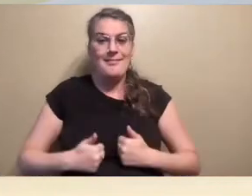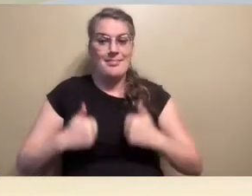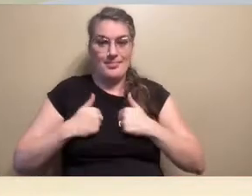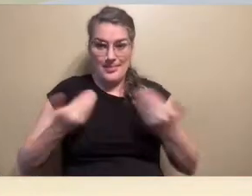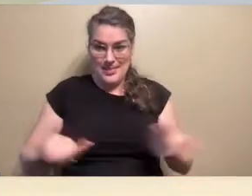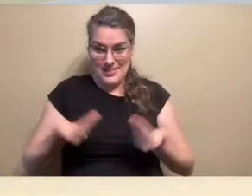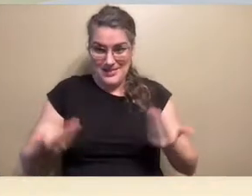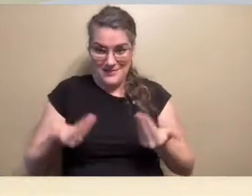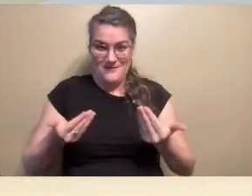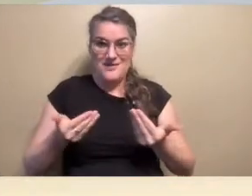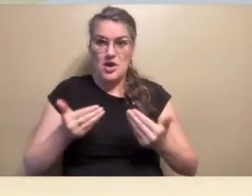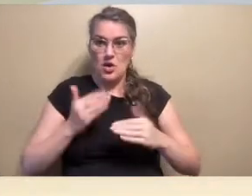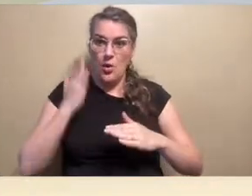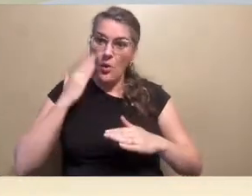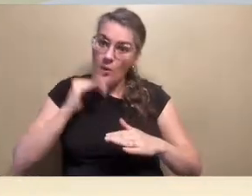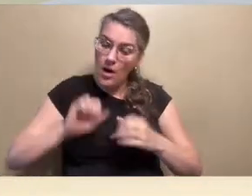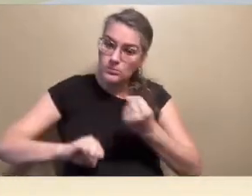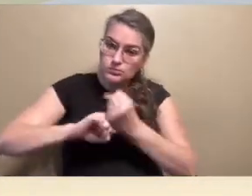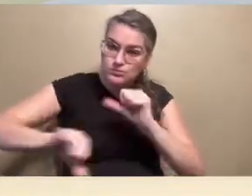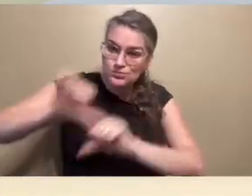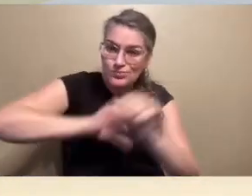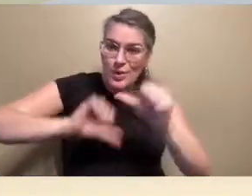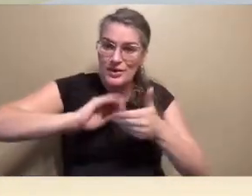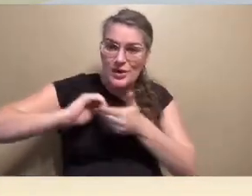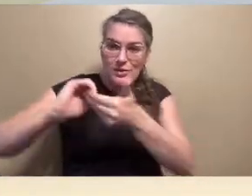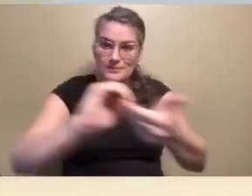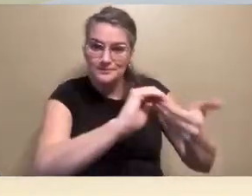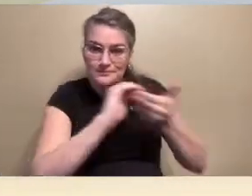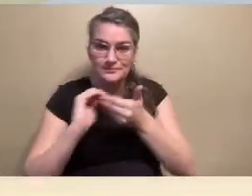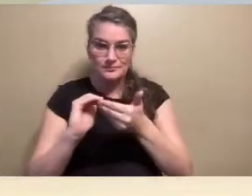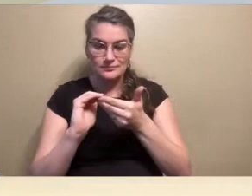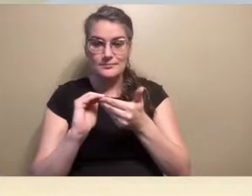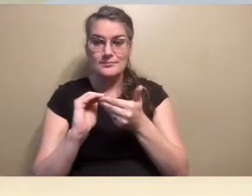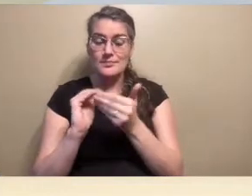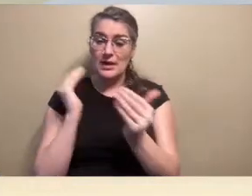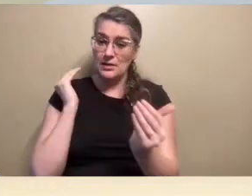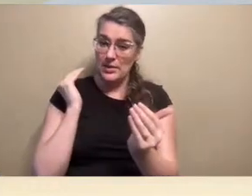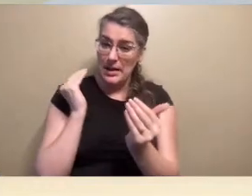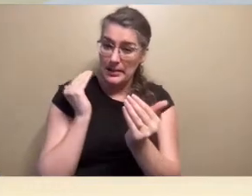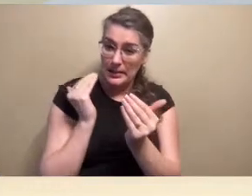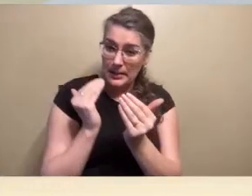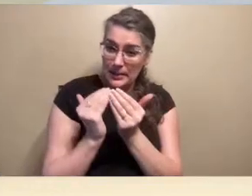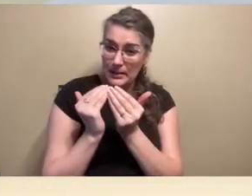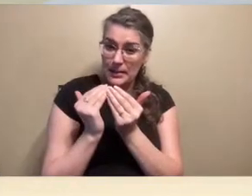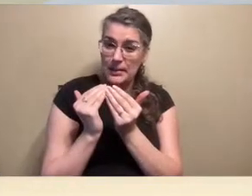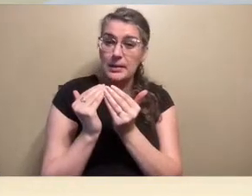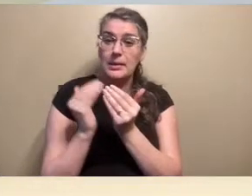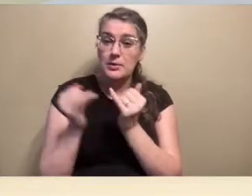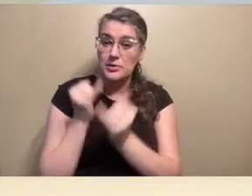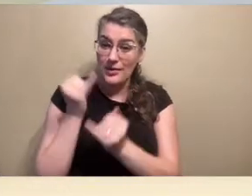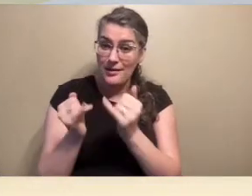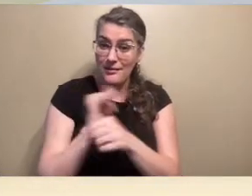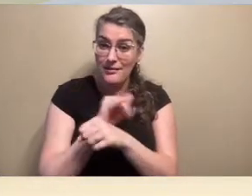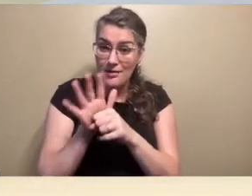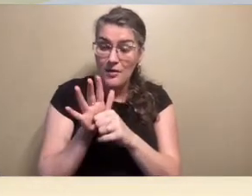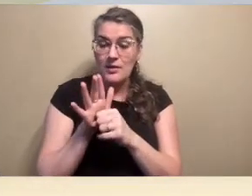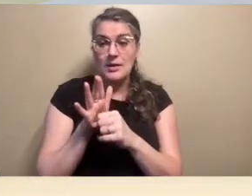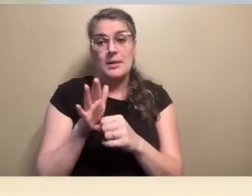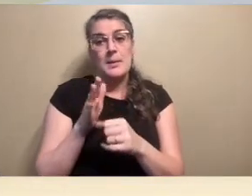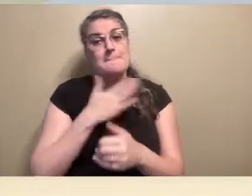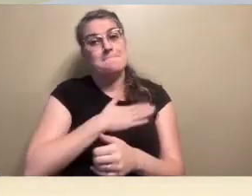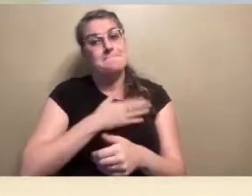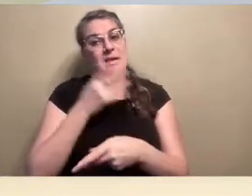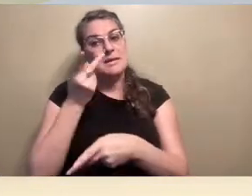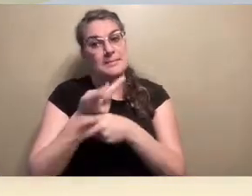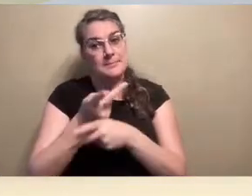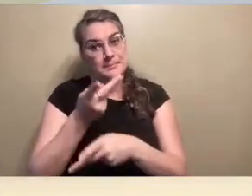COVID-19, and as we get closer to this finish line, let us continue to be patient and continue to be kind. Thank you.